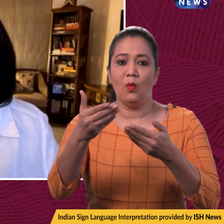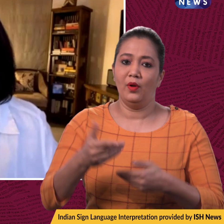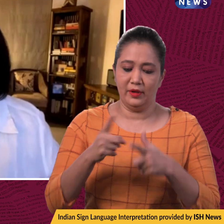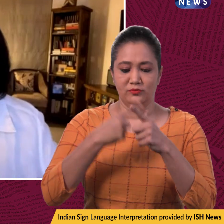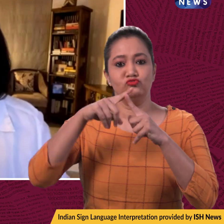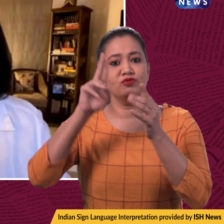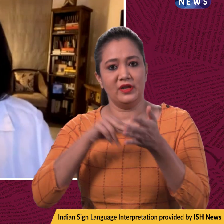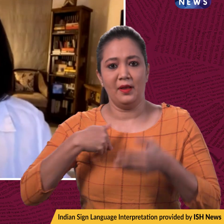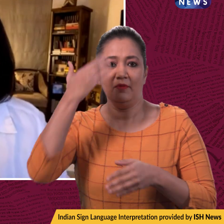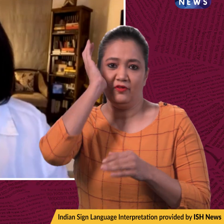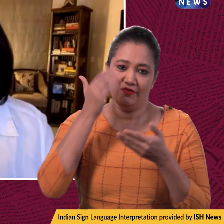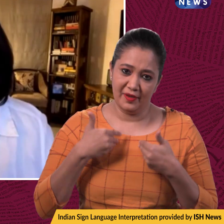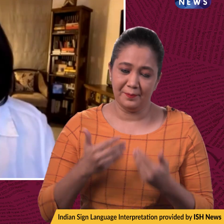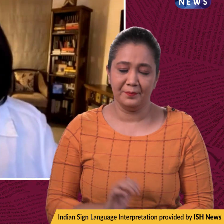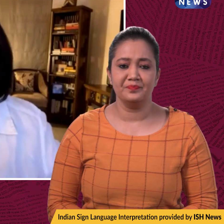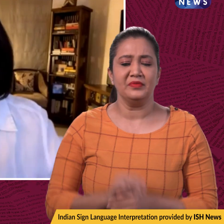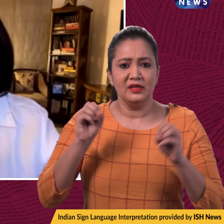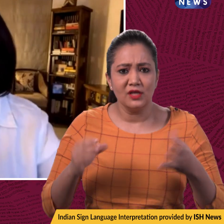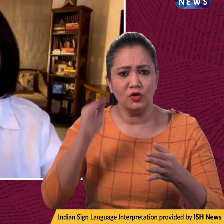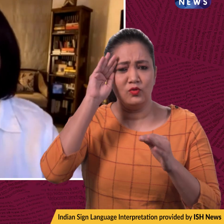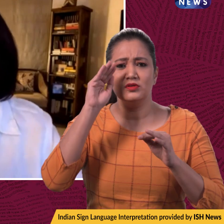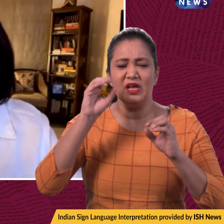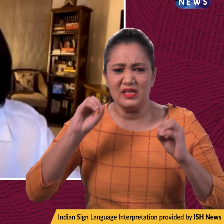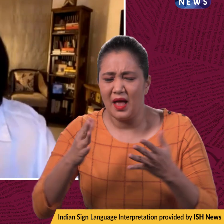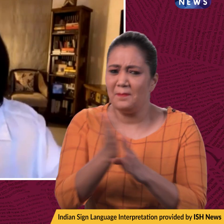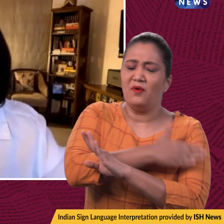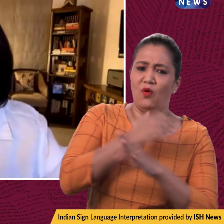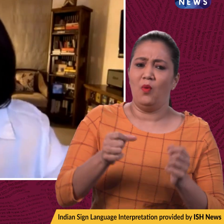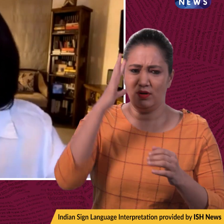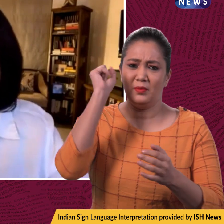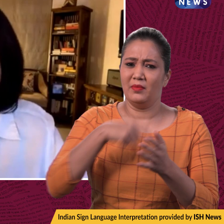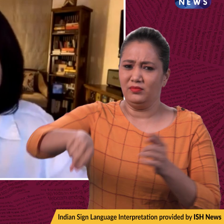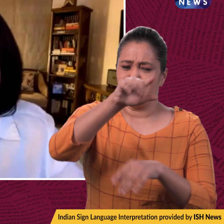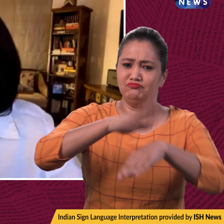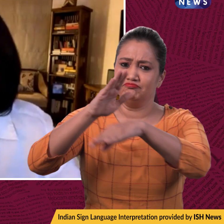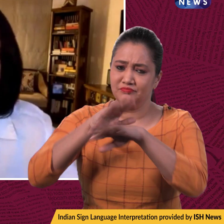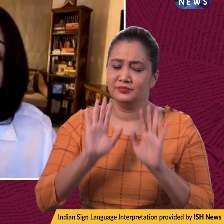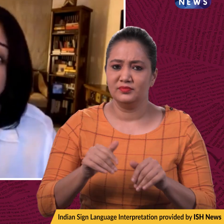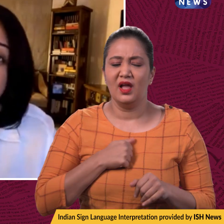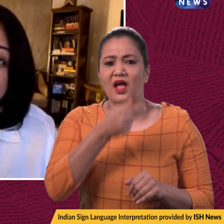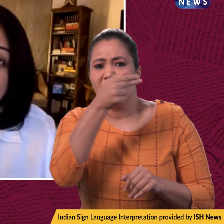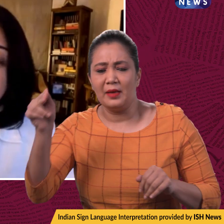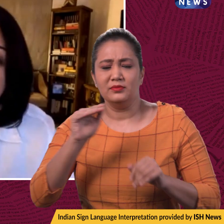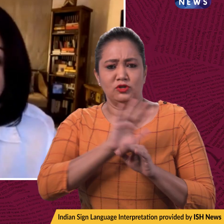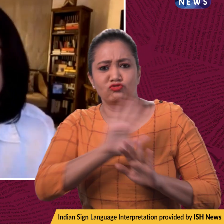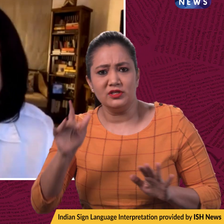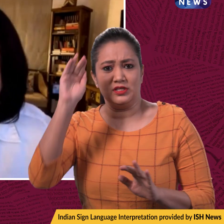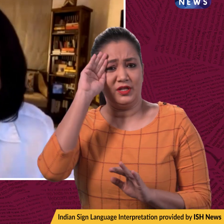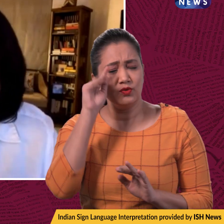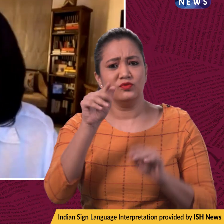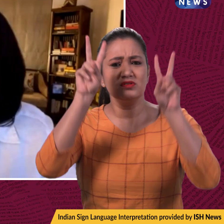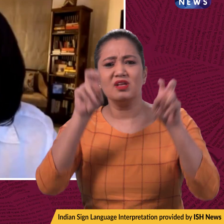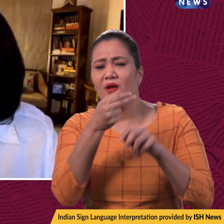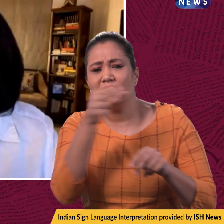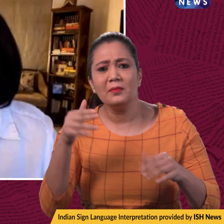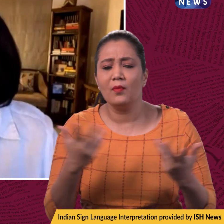Good evening and welcome to Just the News. I'm Faye D'Souza. Let's get straight to the headlines. But before we get started, I must remind you, the reason why we call this bulletin